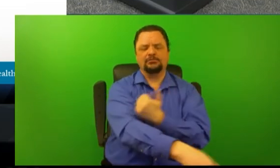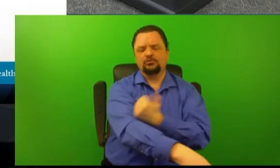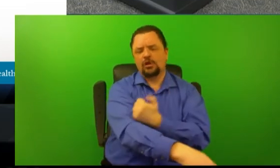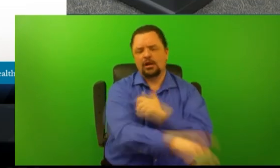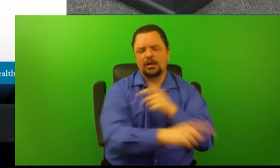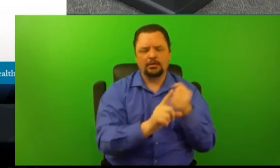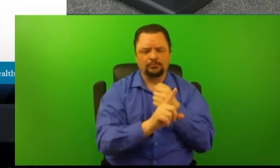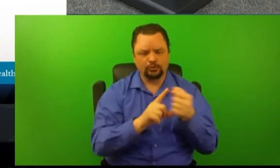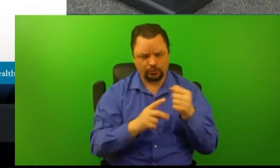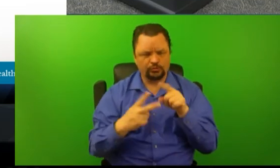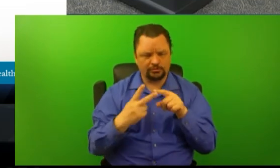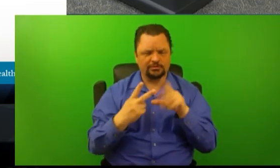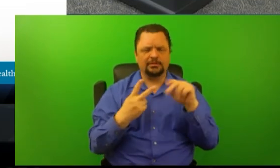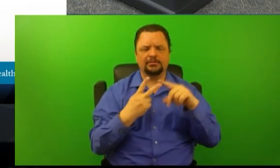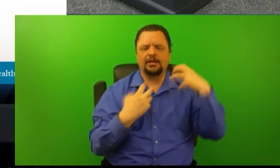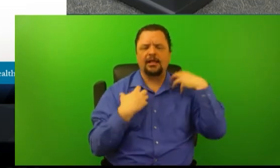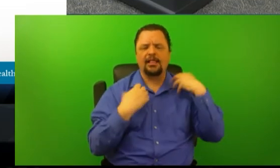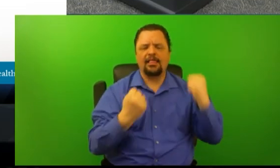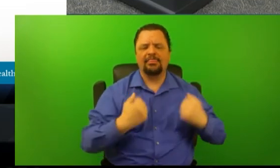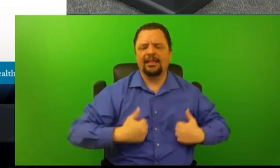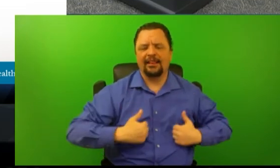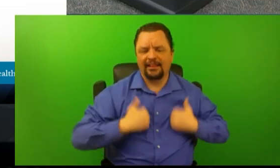the current goals of our current plan.